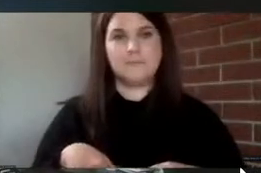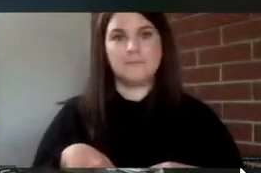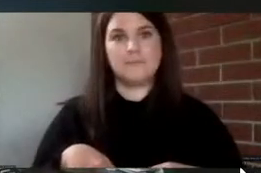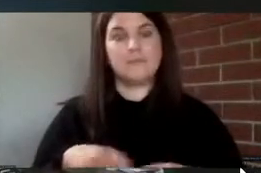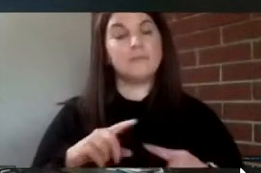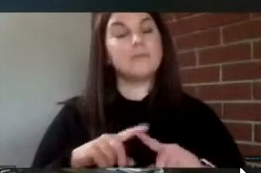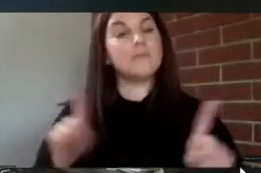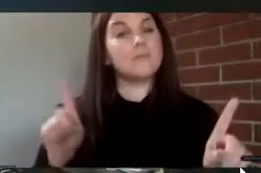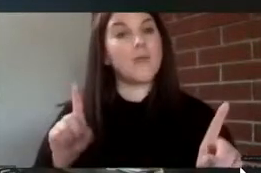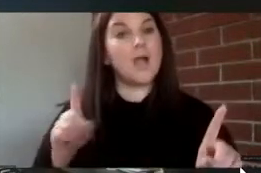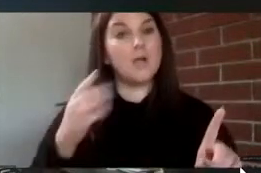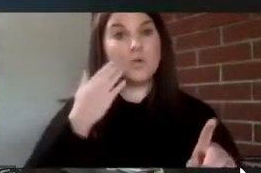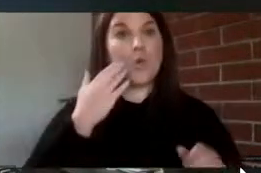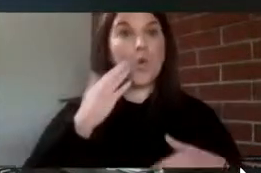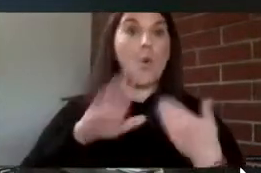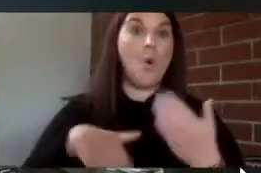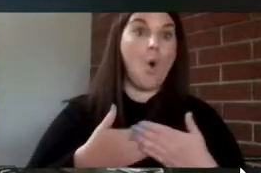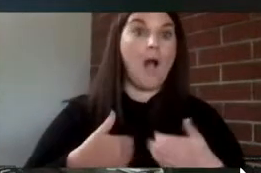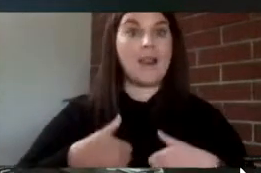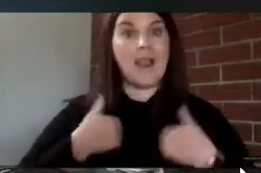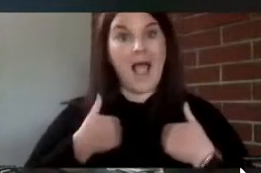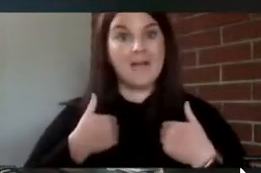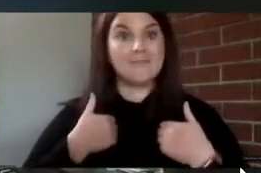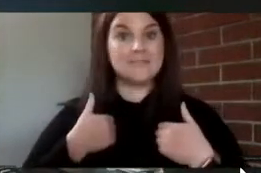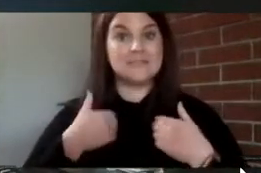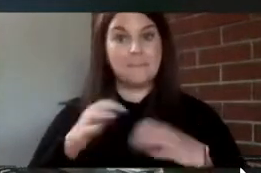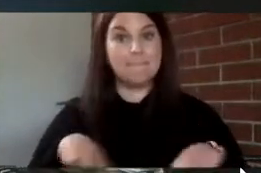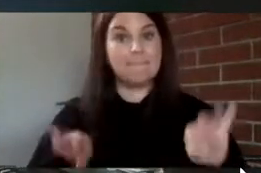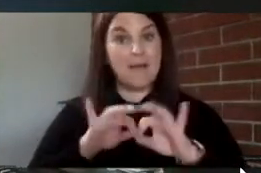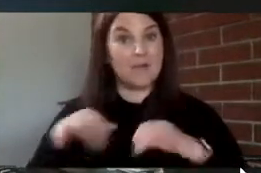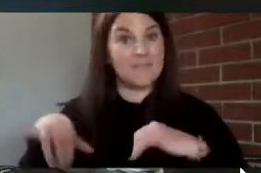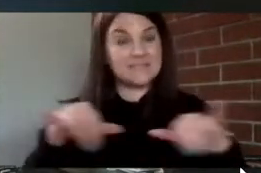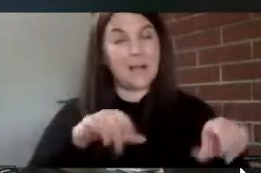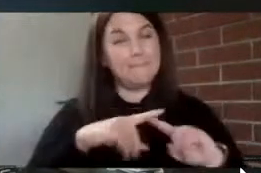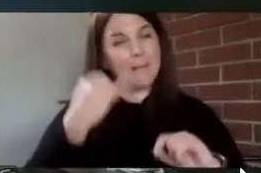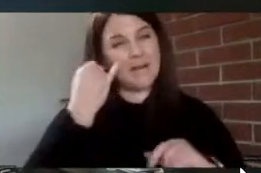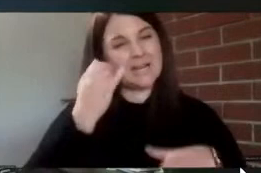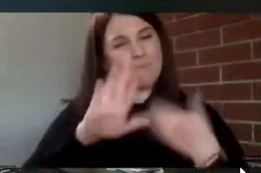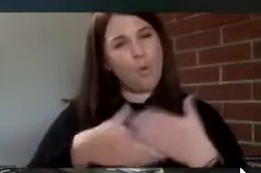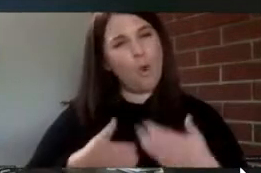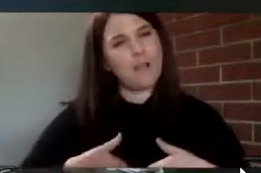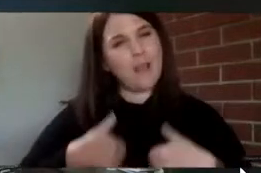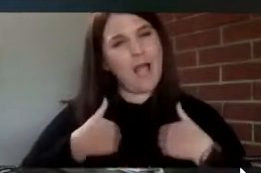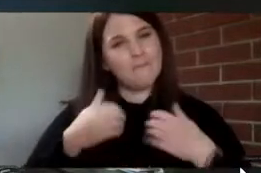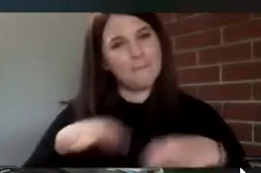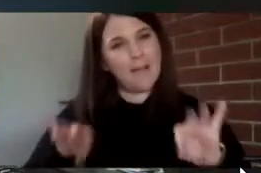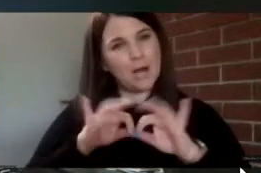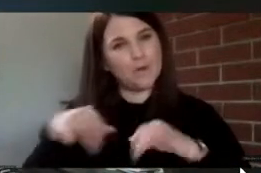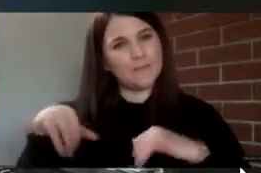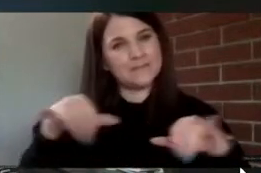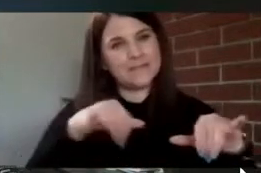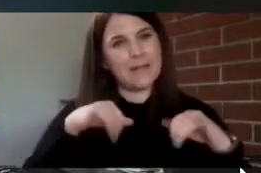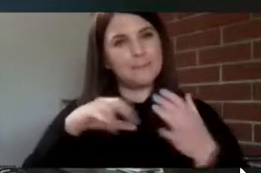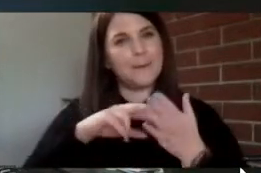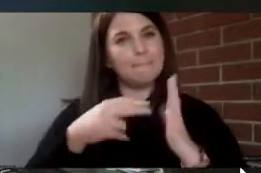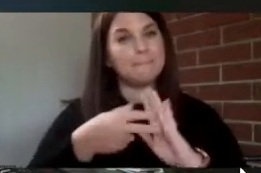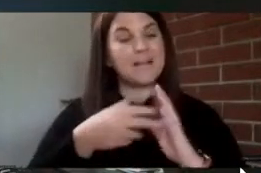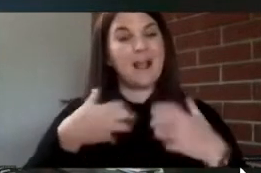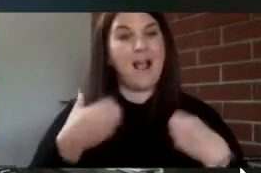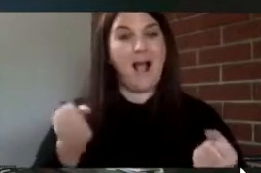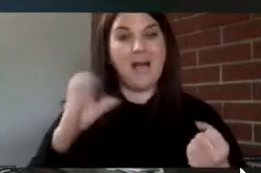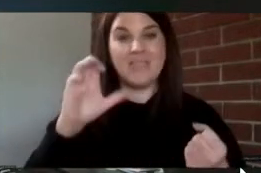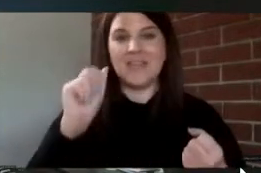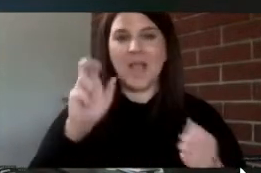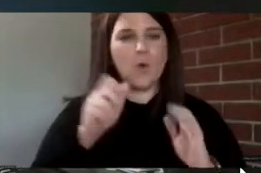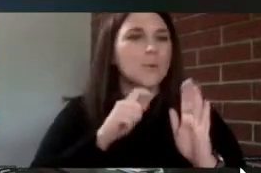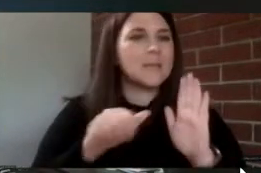notion that all lives matter the same. Well, if all lives did matter the same, healthcare would be a human right, and every person living in